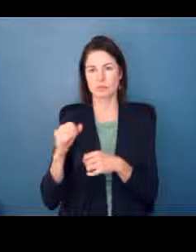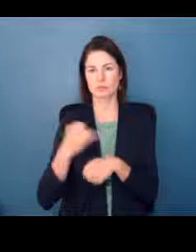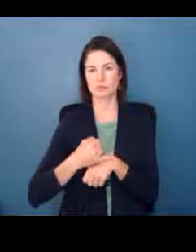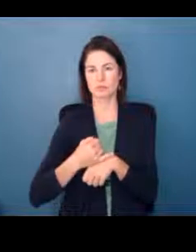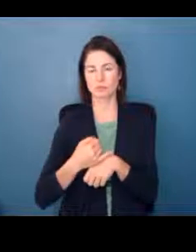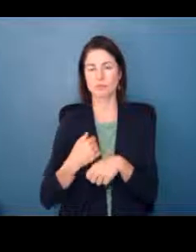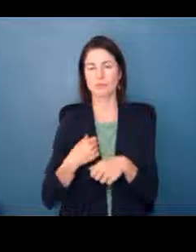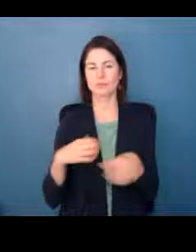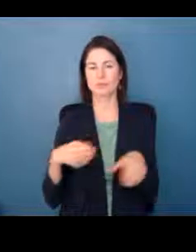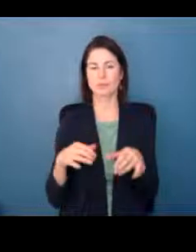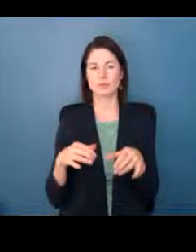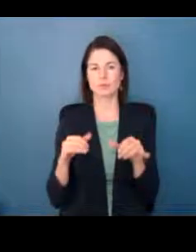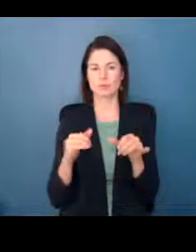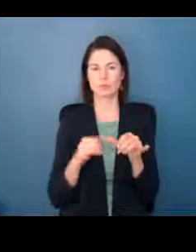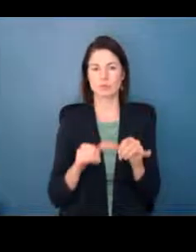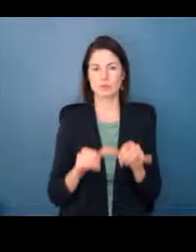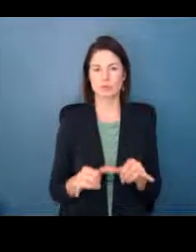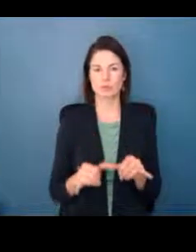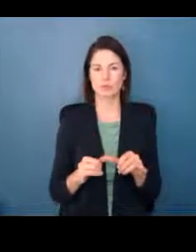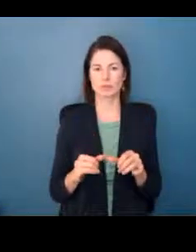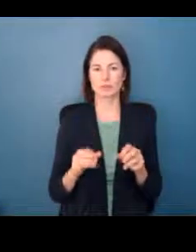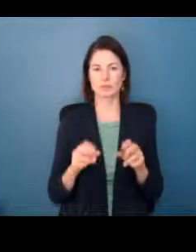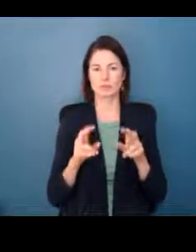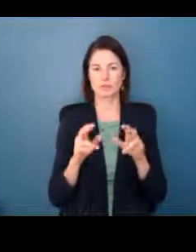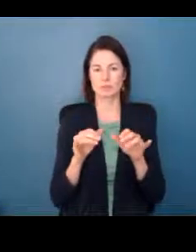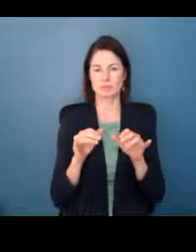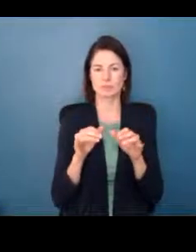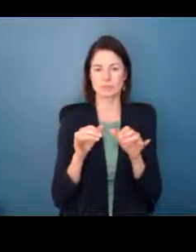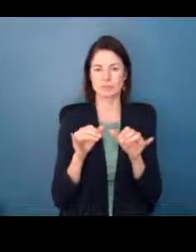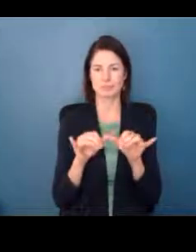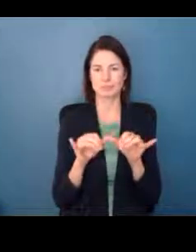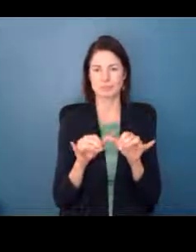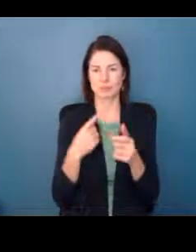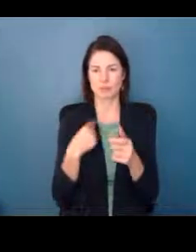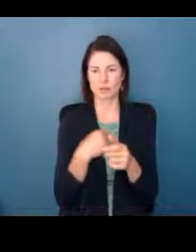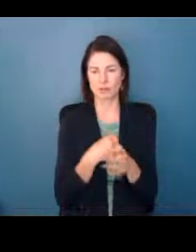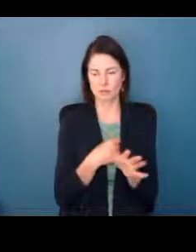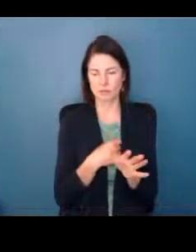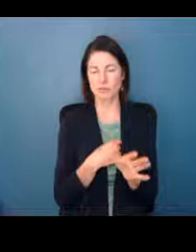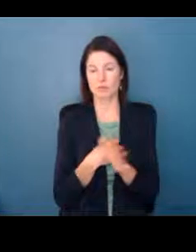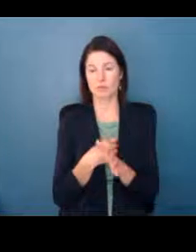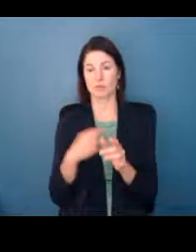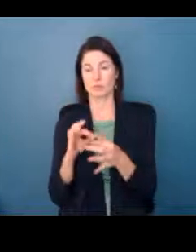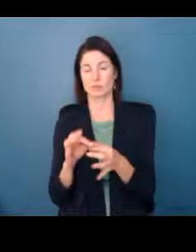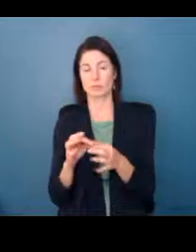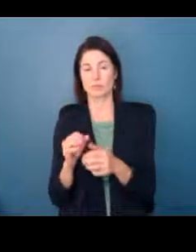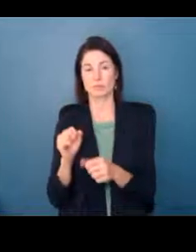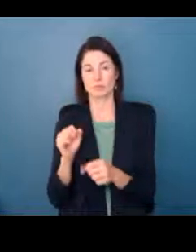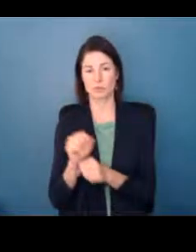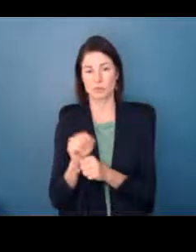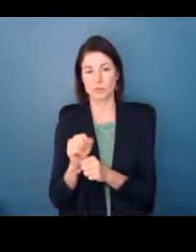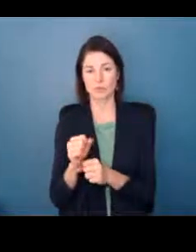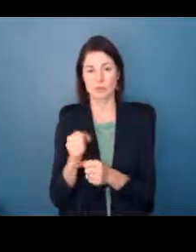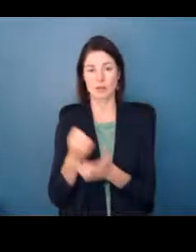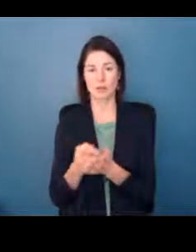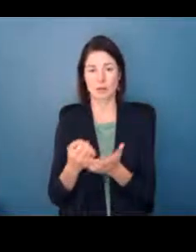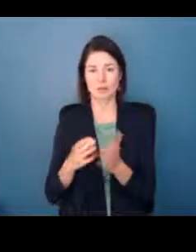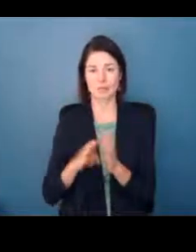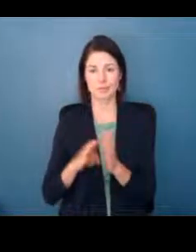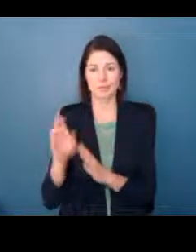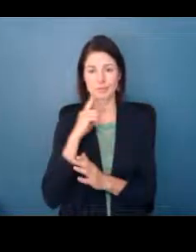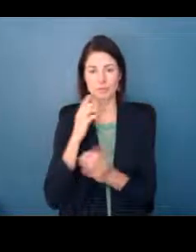for us in terms of measuring jobs and kind of economic prosperity overall. I know one of the